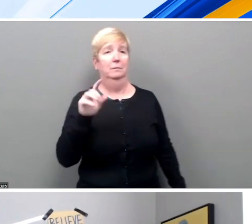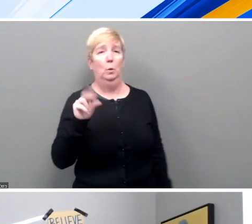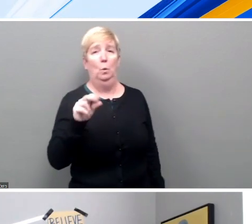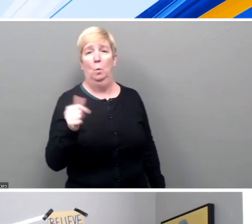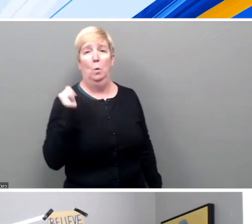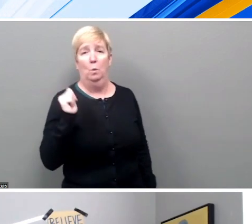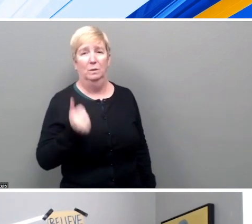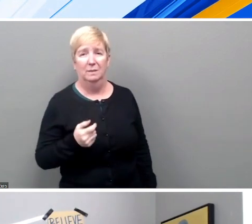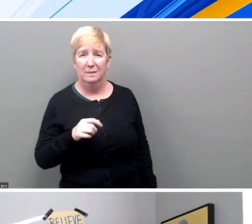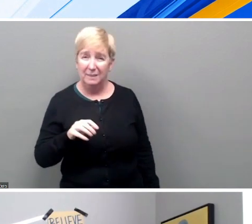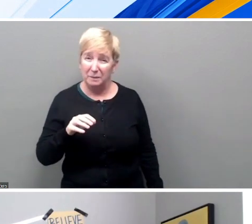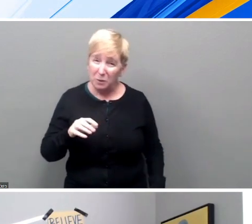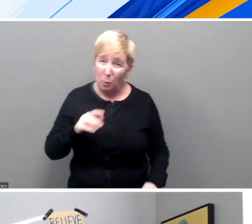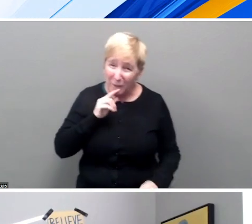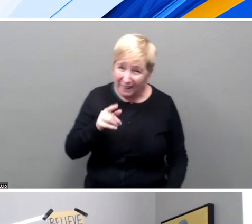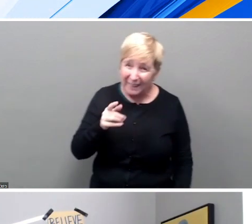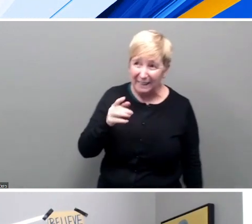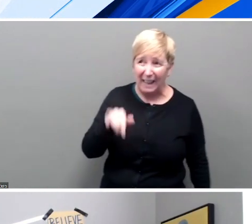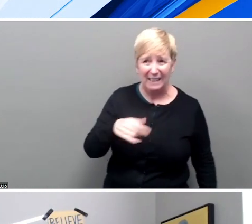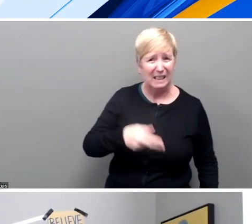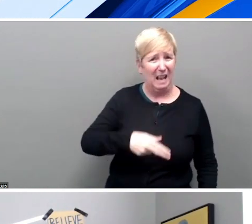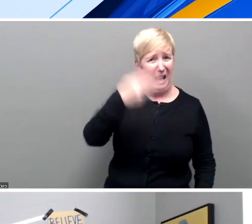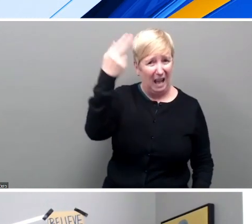case fatality rate for the things we're used to